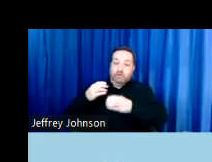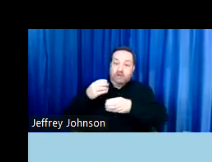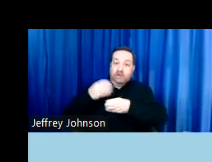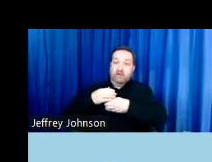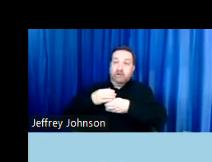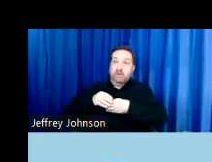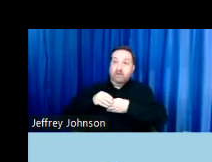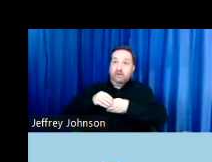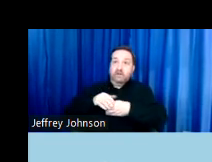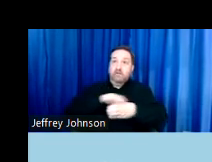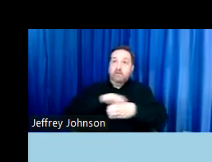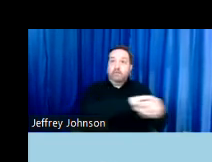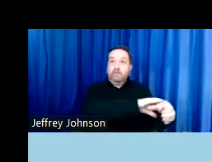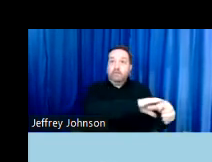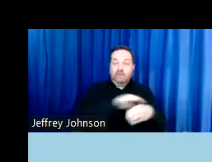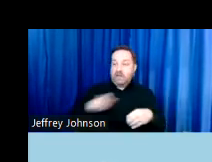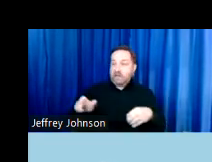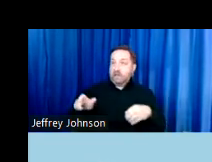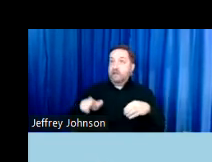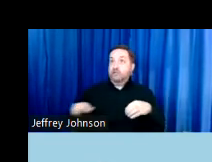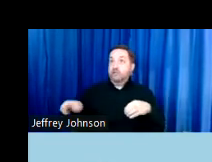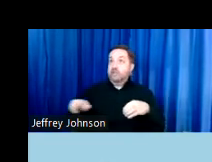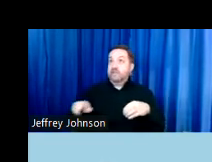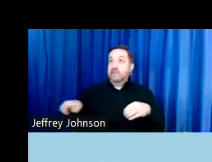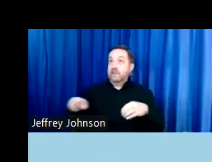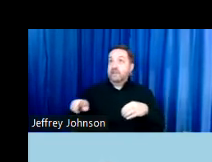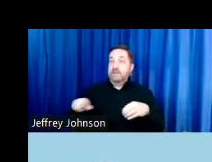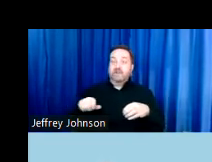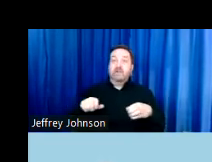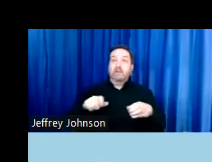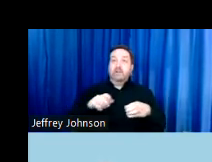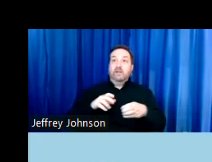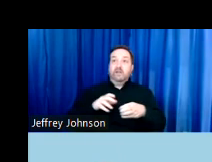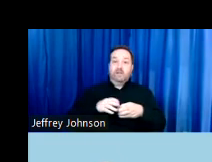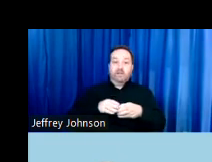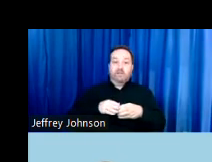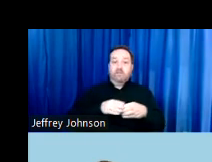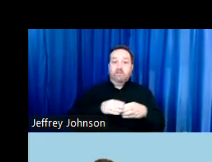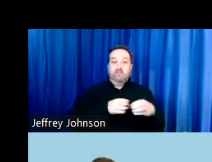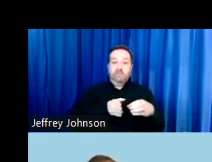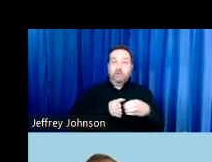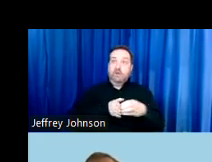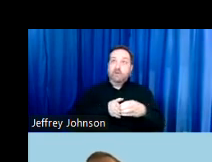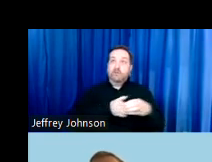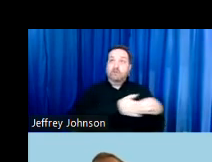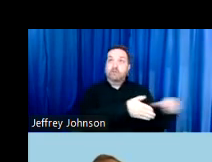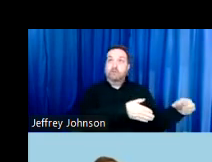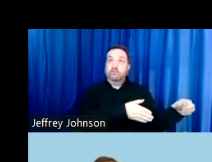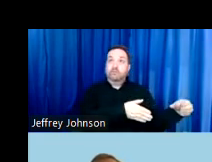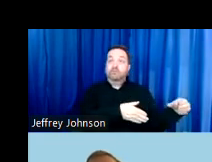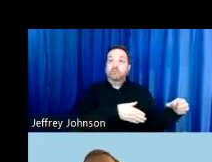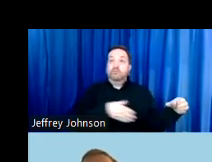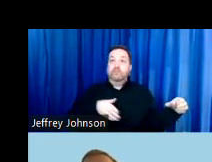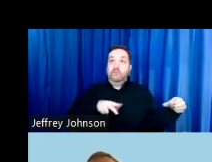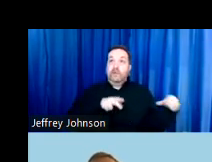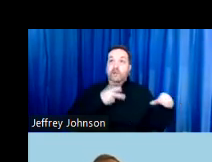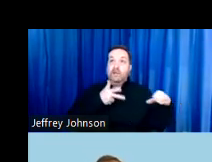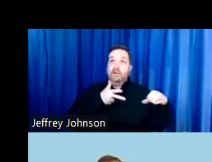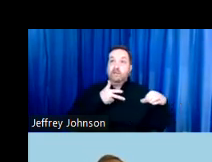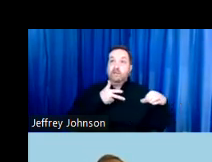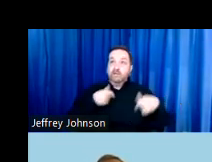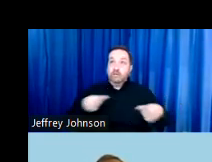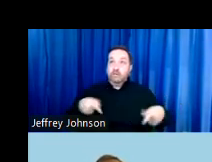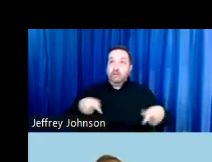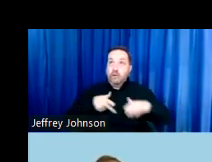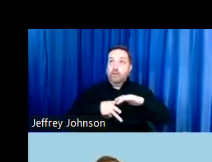a power chair would Okay. swing to the side. Perfect. I mean,